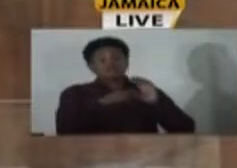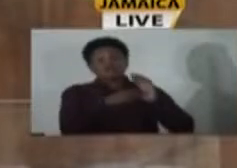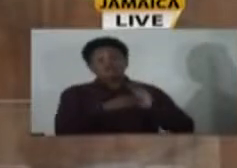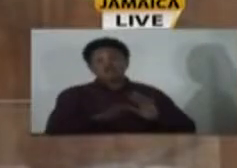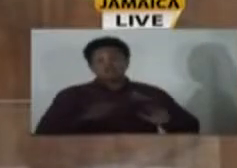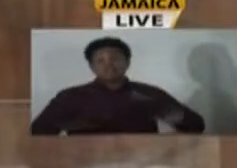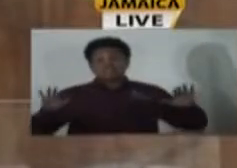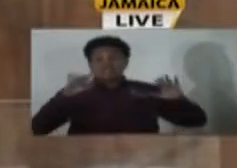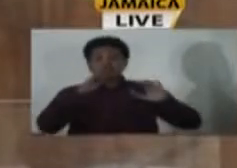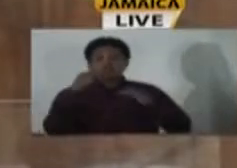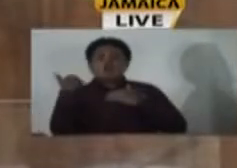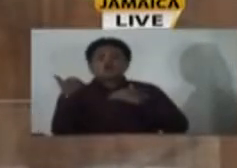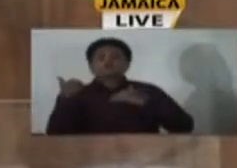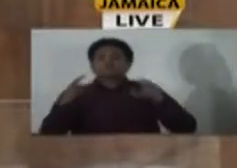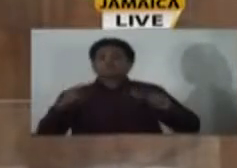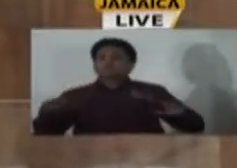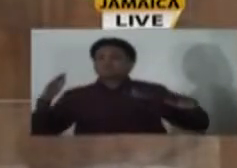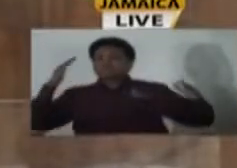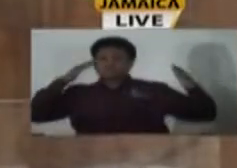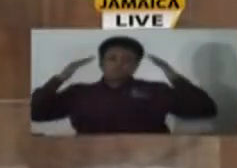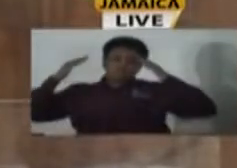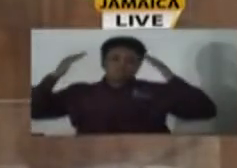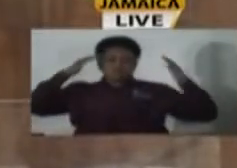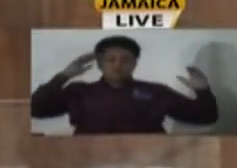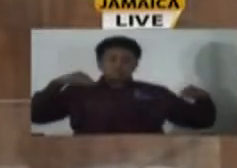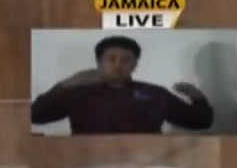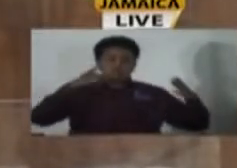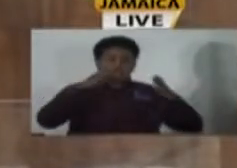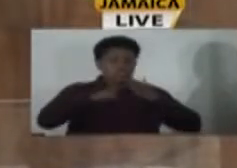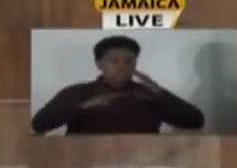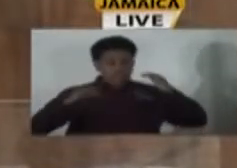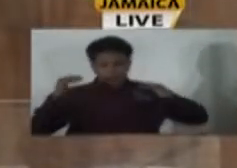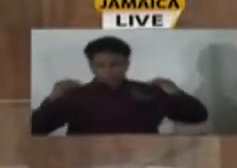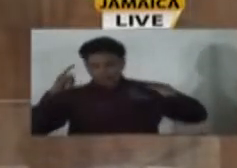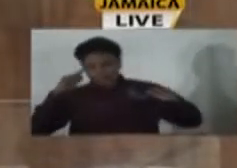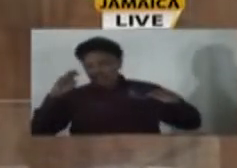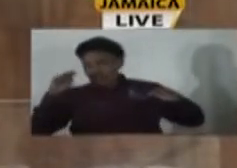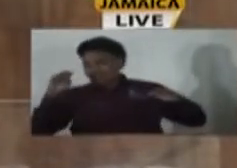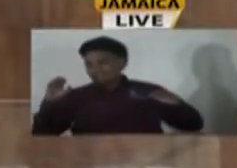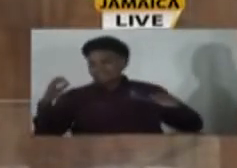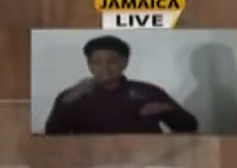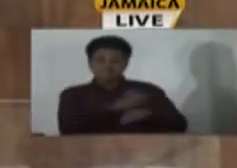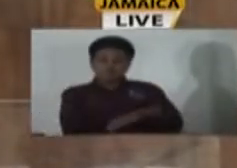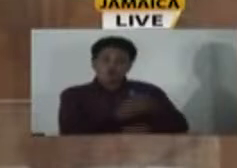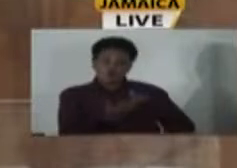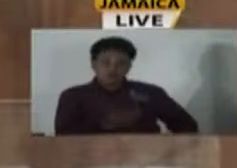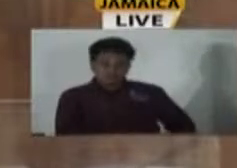representatives accountable to the people, provide a check and balance for executive power.